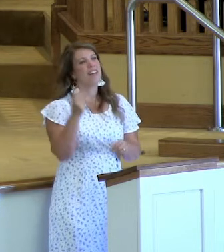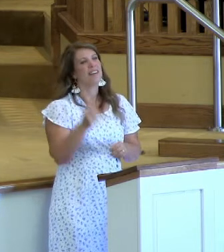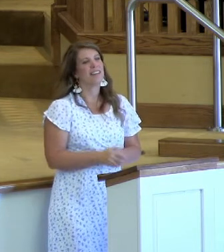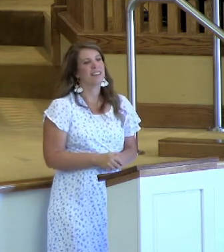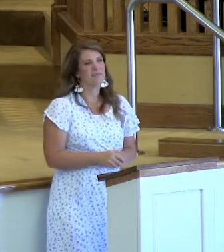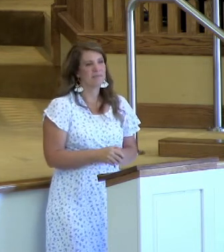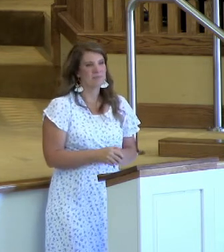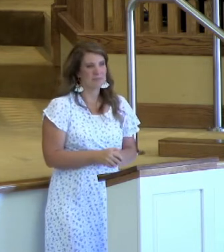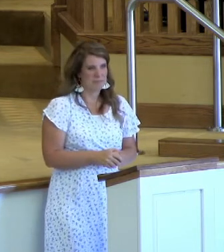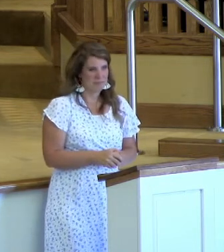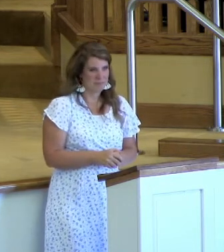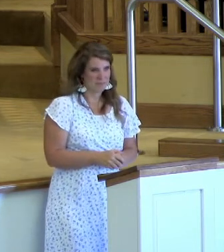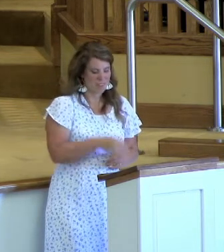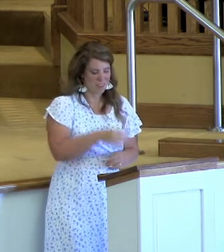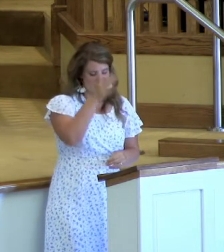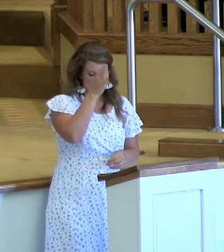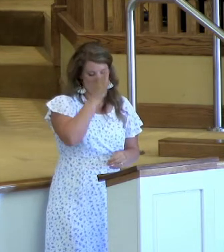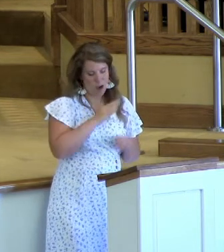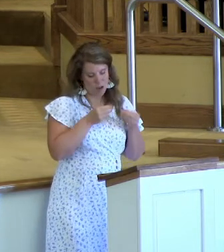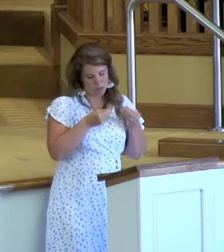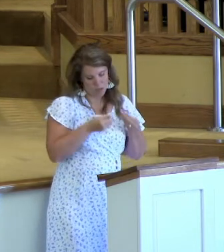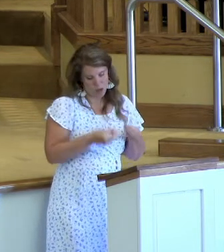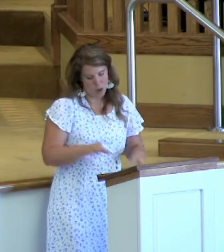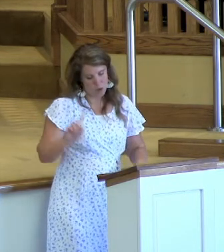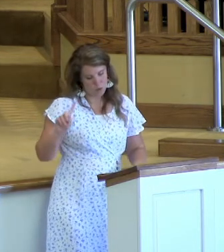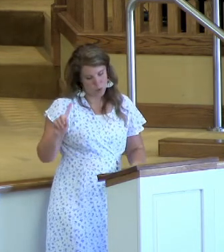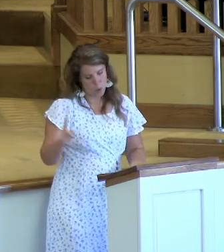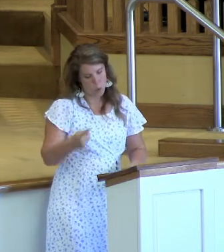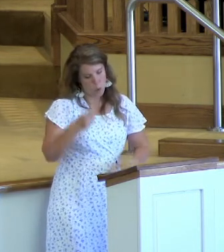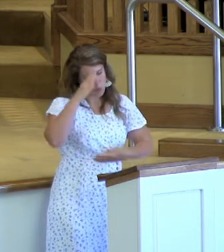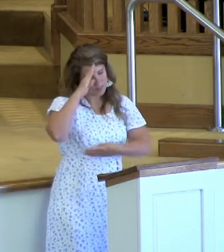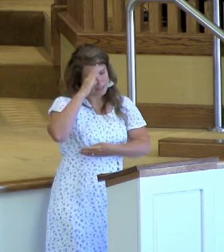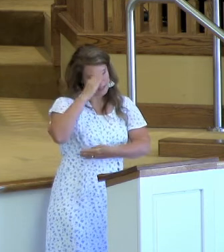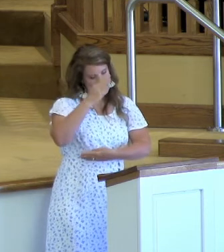won. God has lost his only